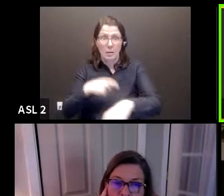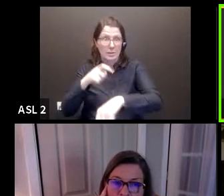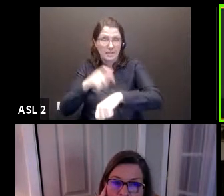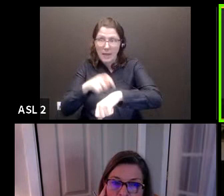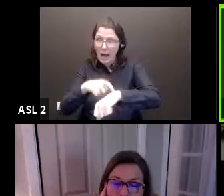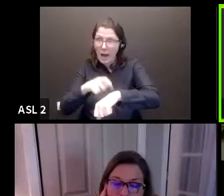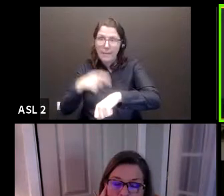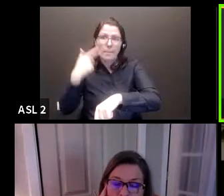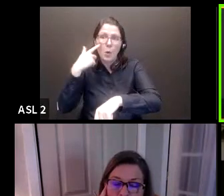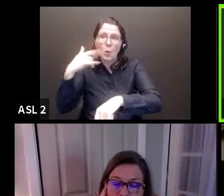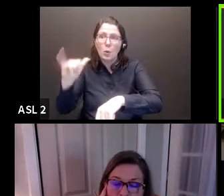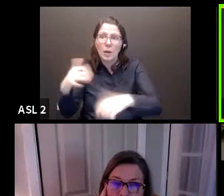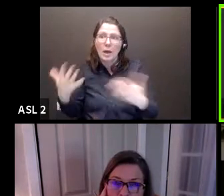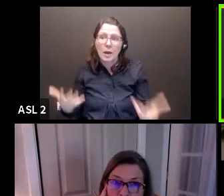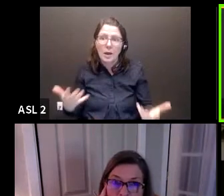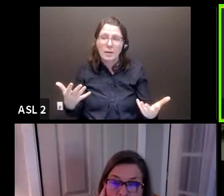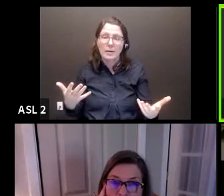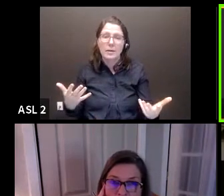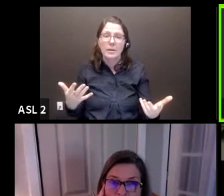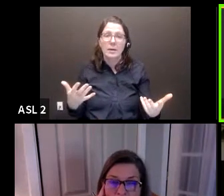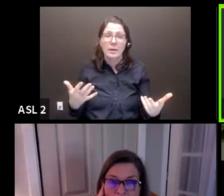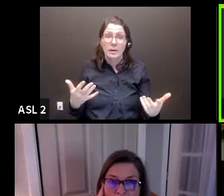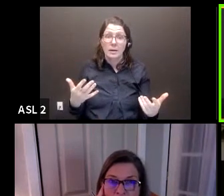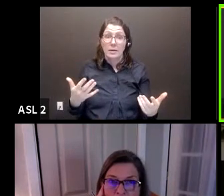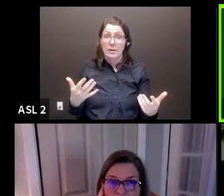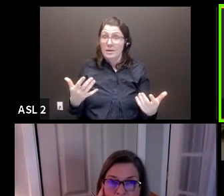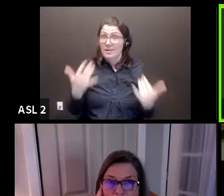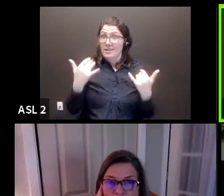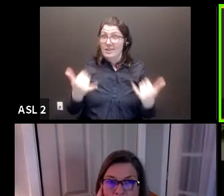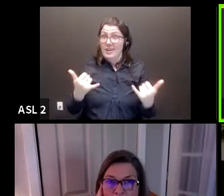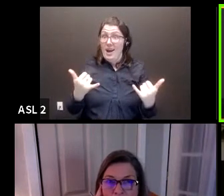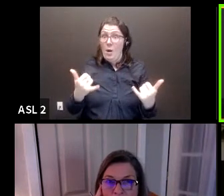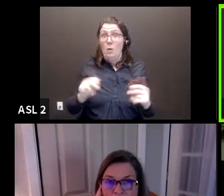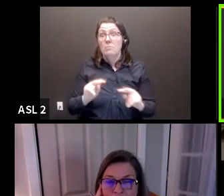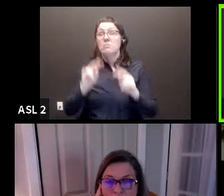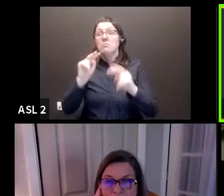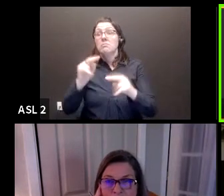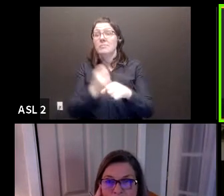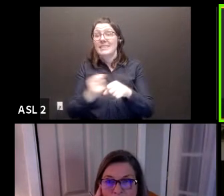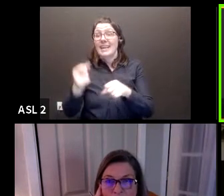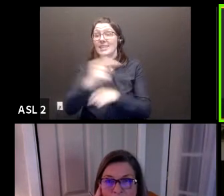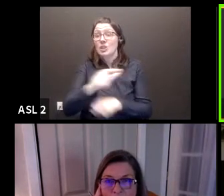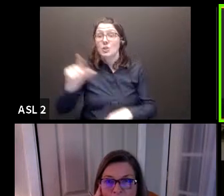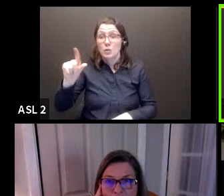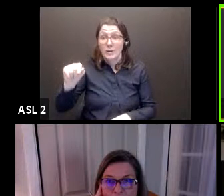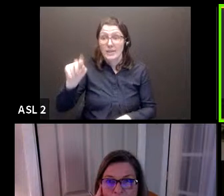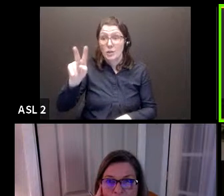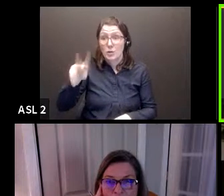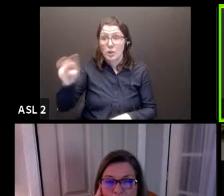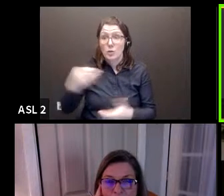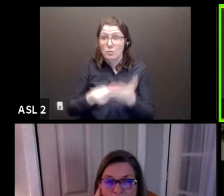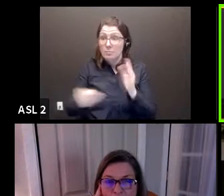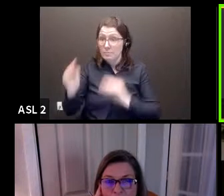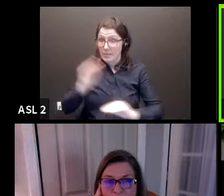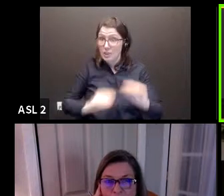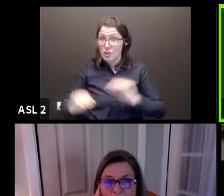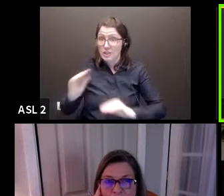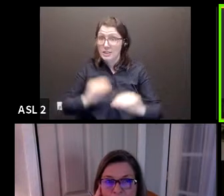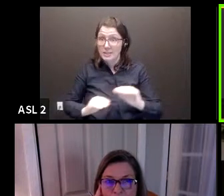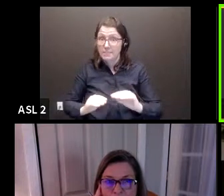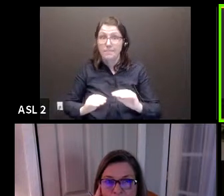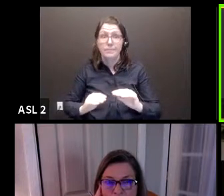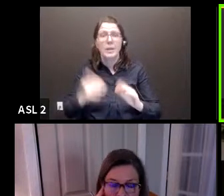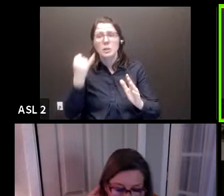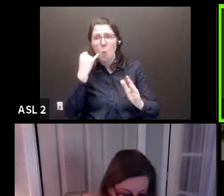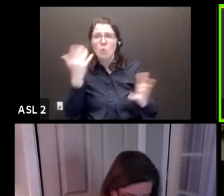that we are here on a 2022 budget cycle so when when this partnership and all